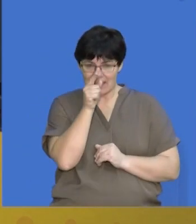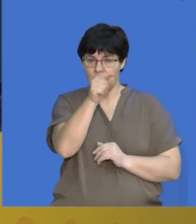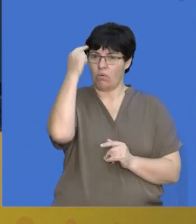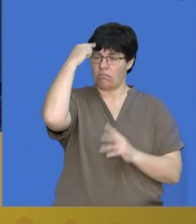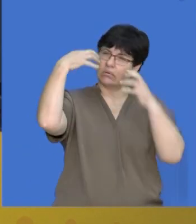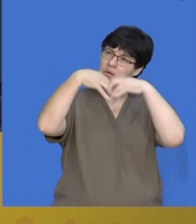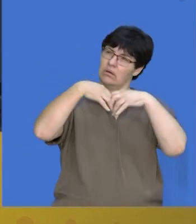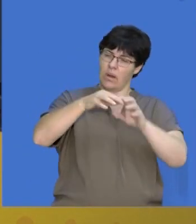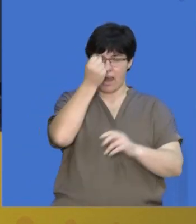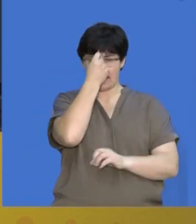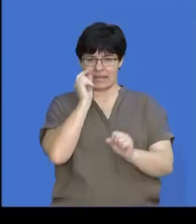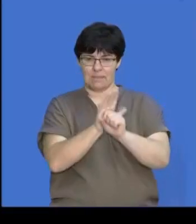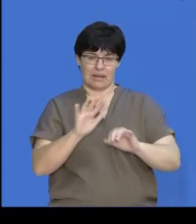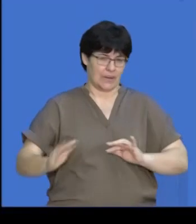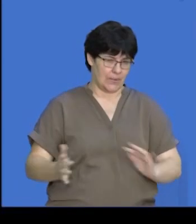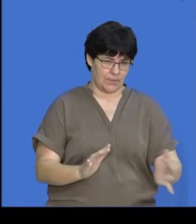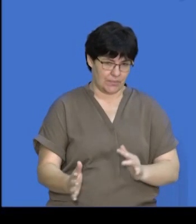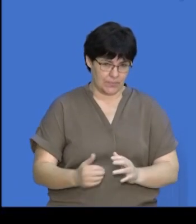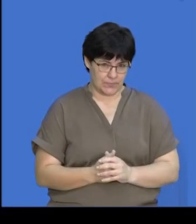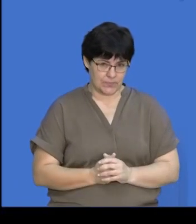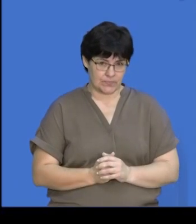you understand that impact.